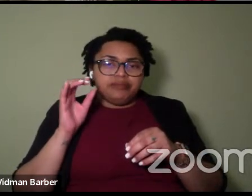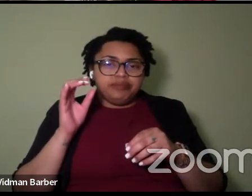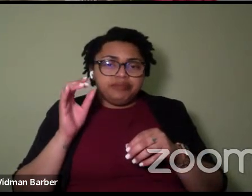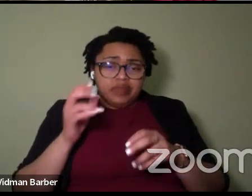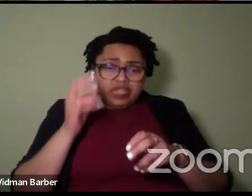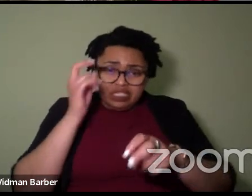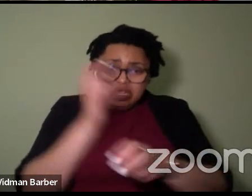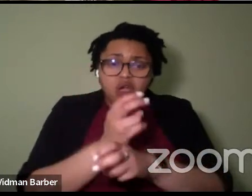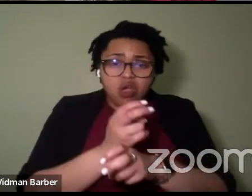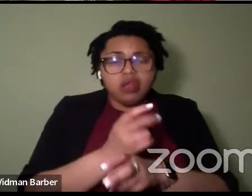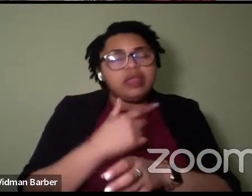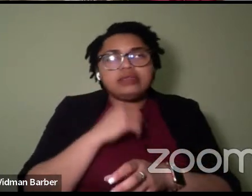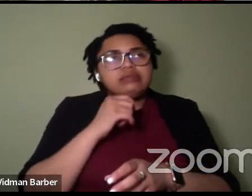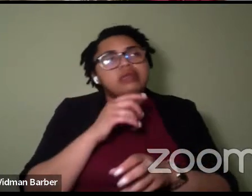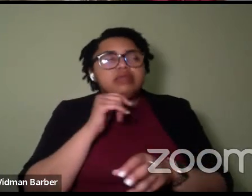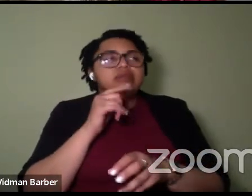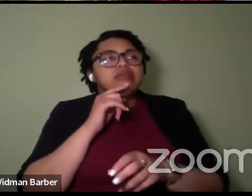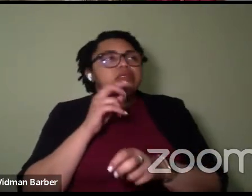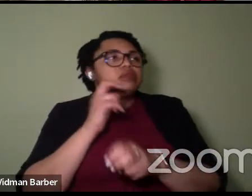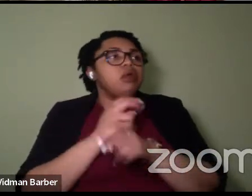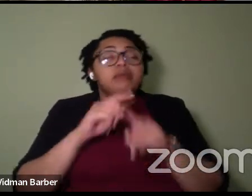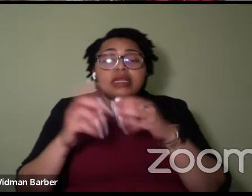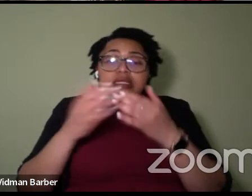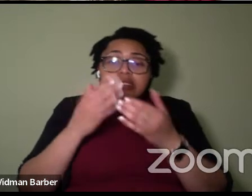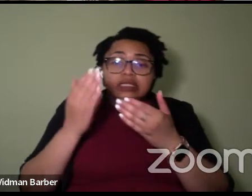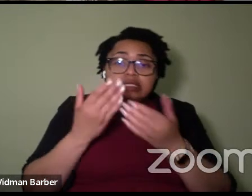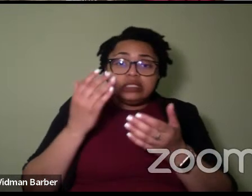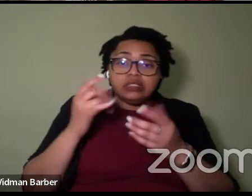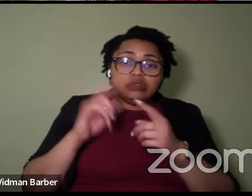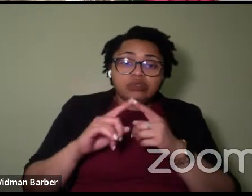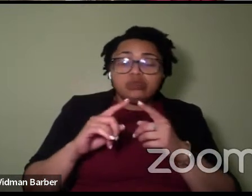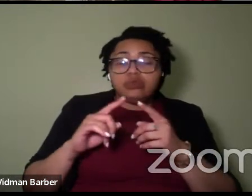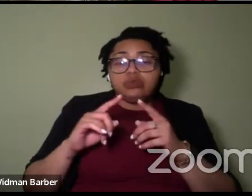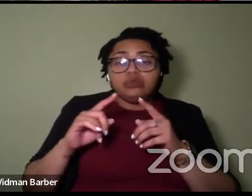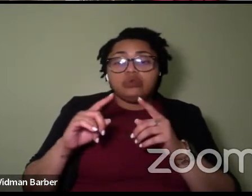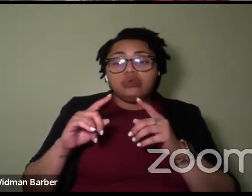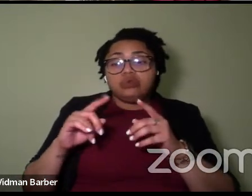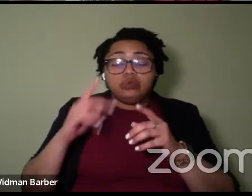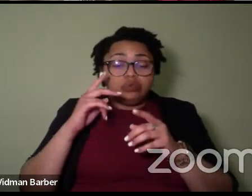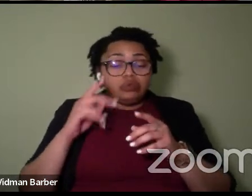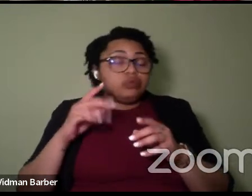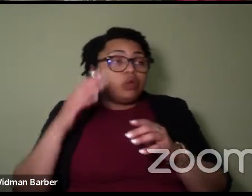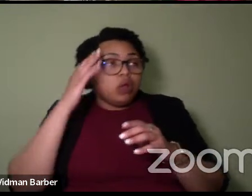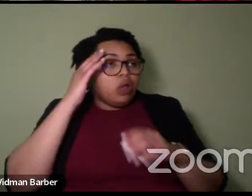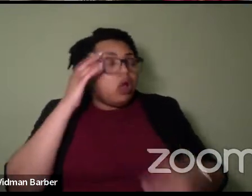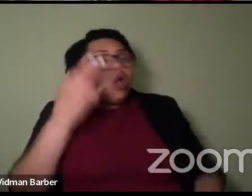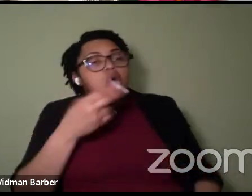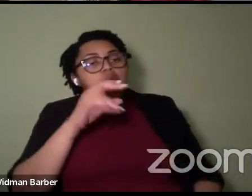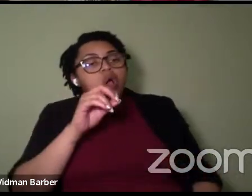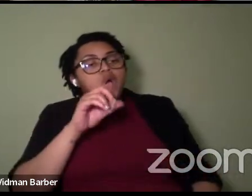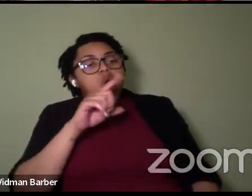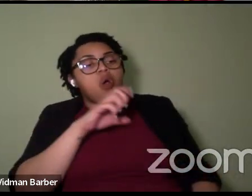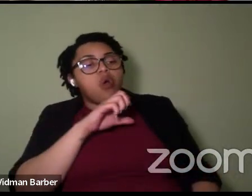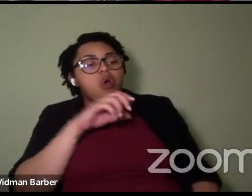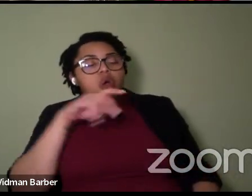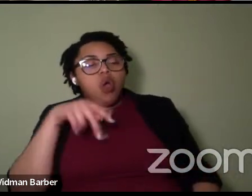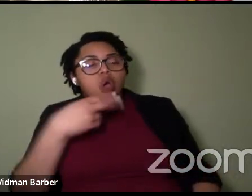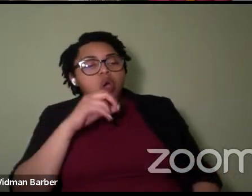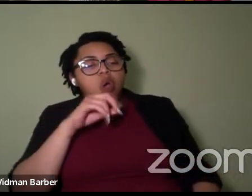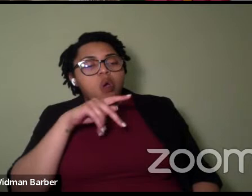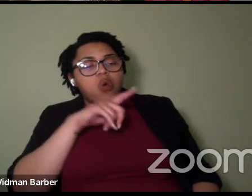hard. I don't want to say it's hard. Well, I guess it's easy to go to the hopeless. Like, oh, there's so many white people.